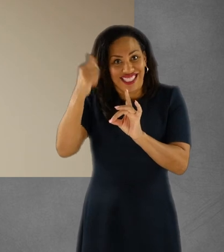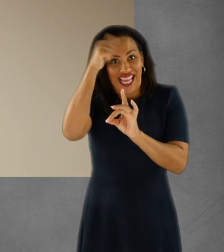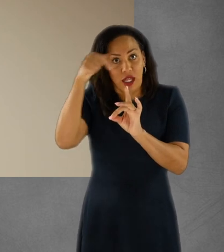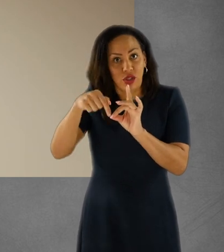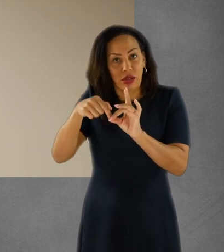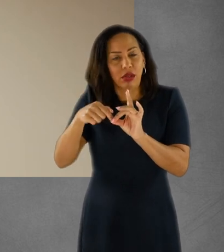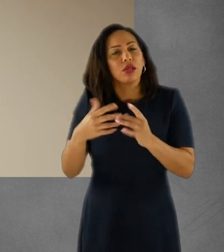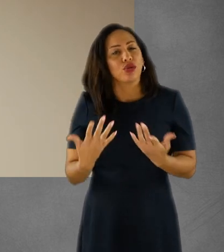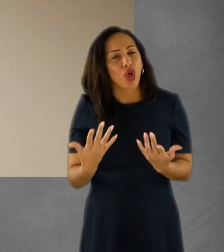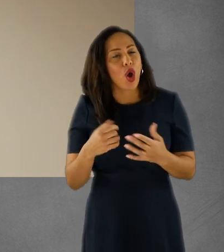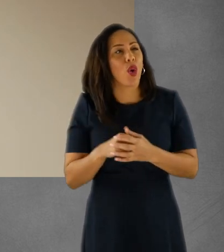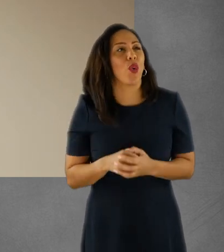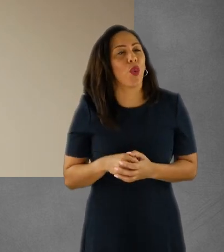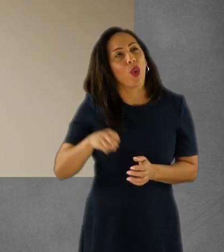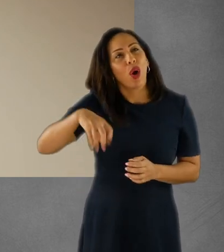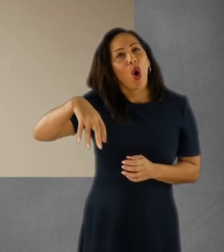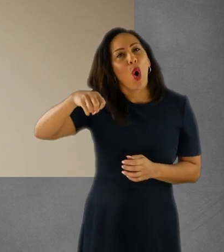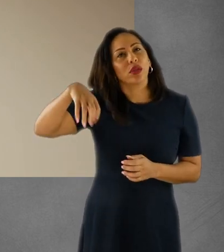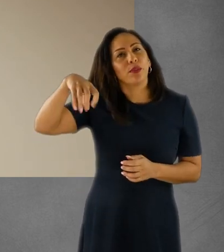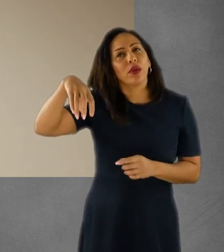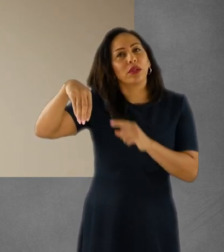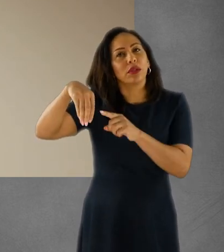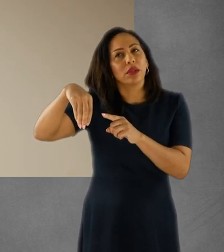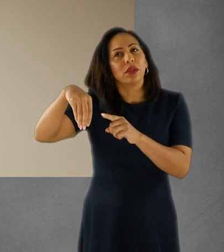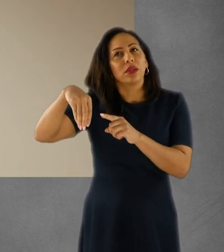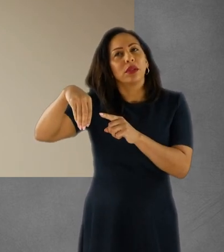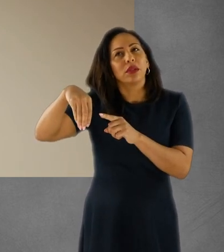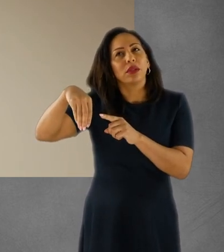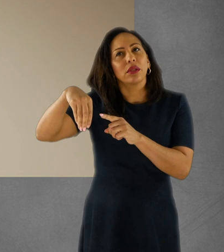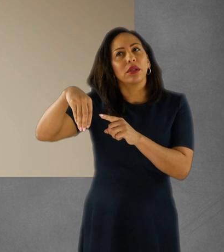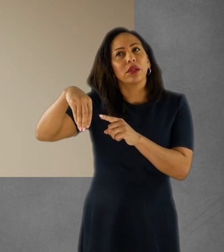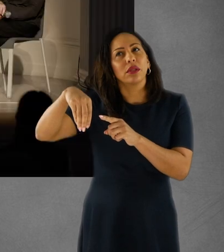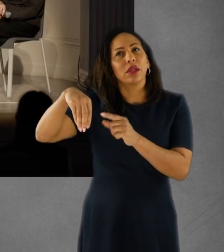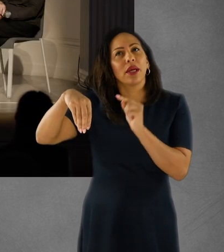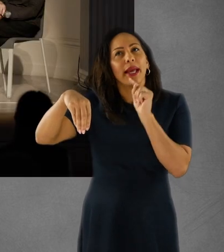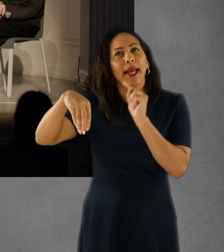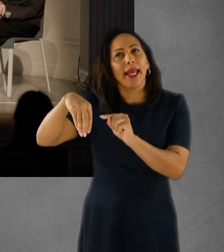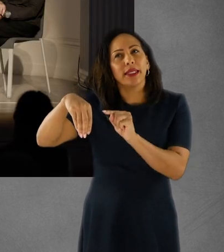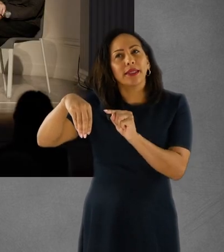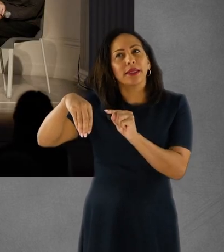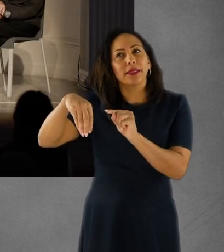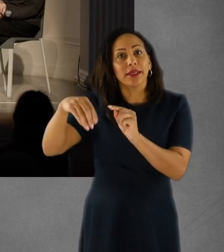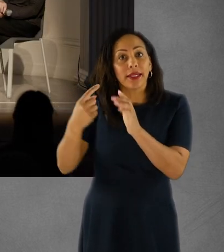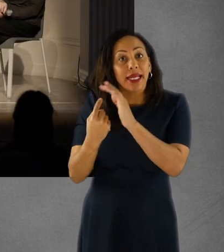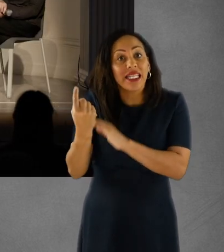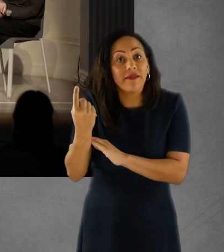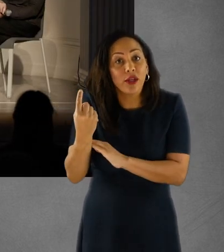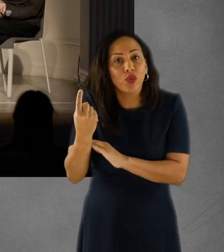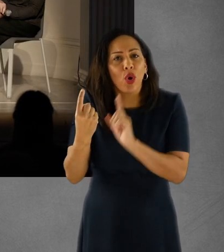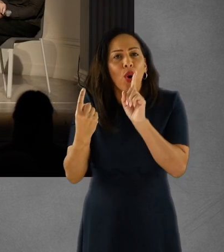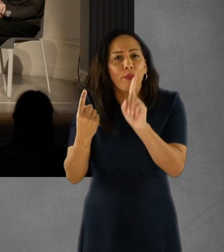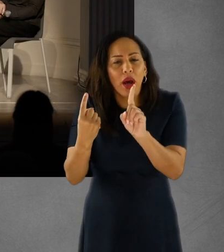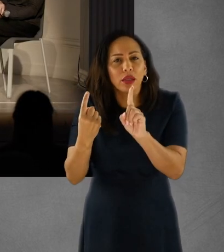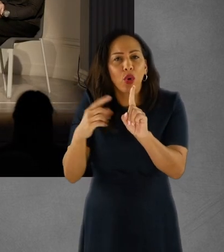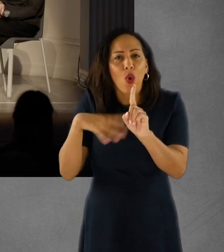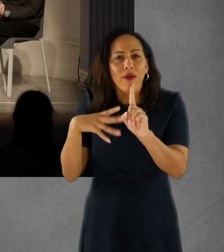in many ways, the octopus perhaps is like, as an individual, already contains these kind of multiplicities of eight